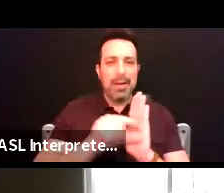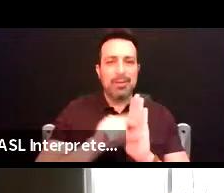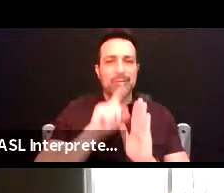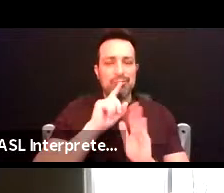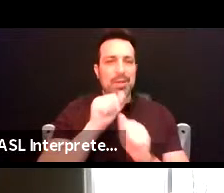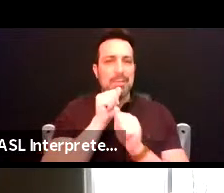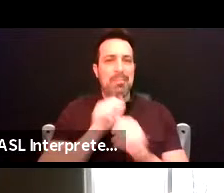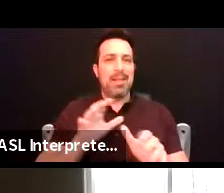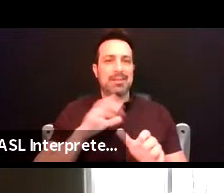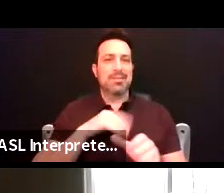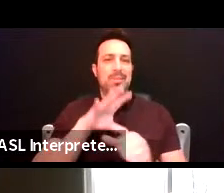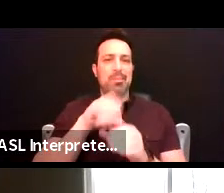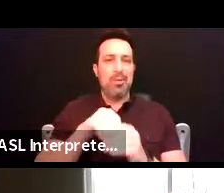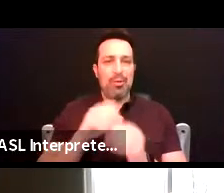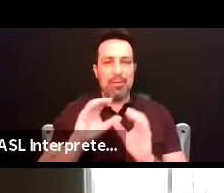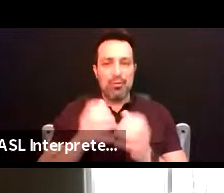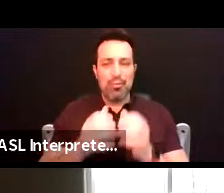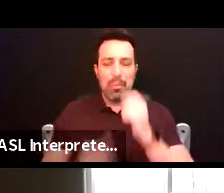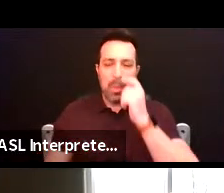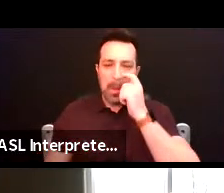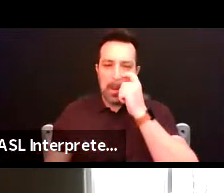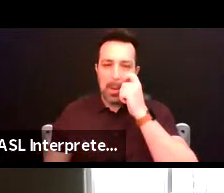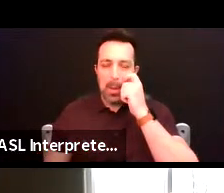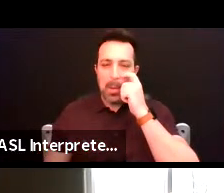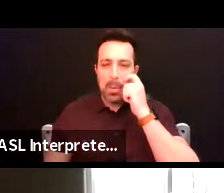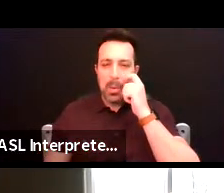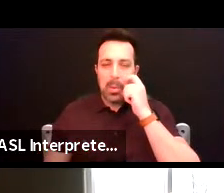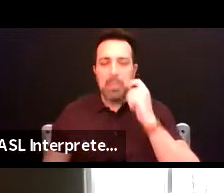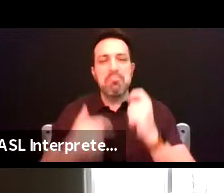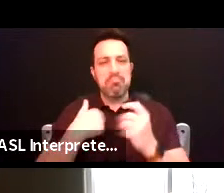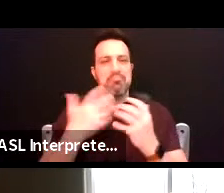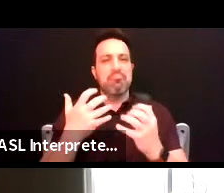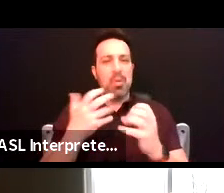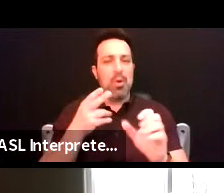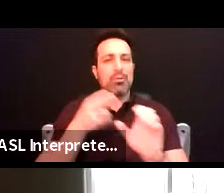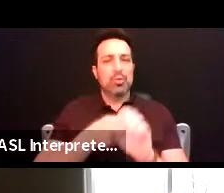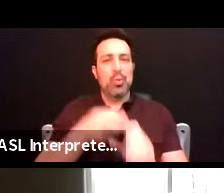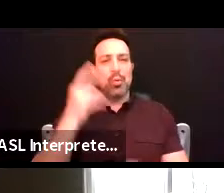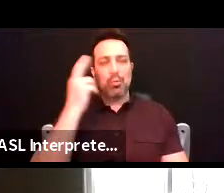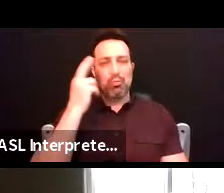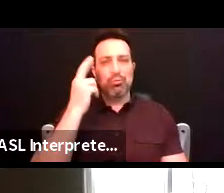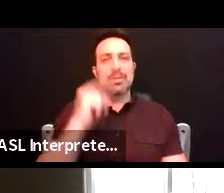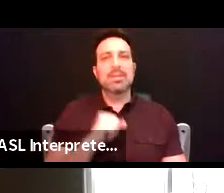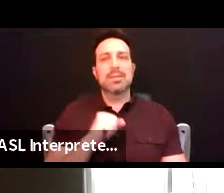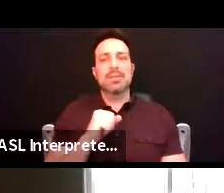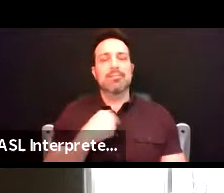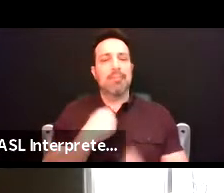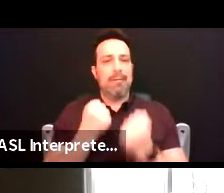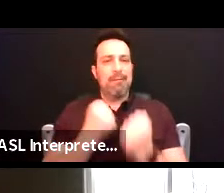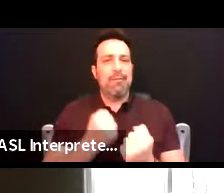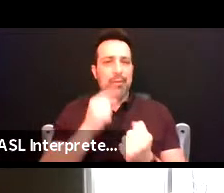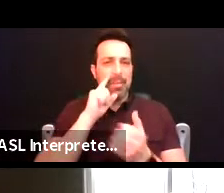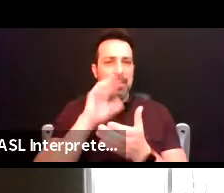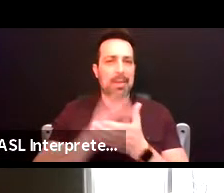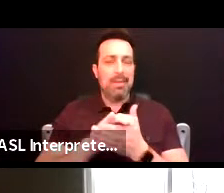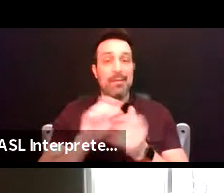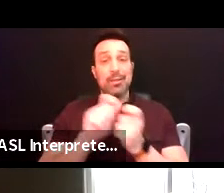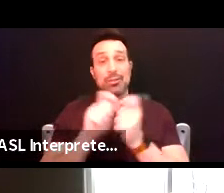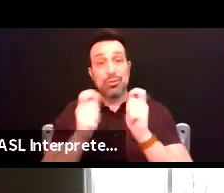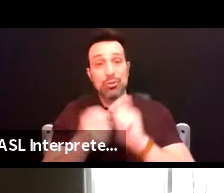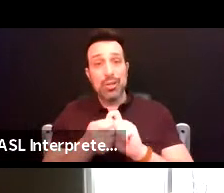blessed to be part of this group. I wanted to join because I firmly believe that